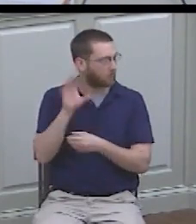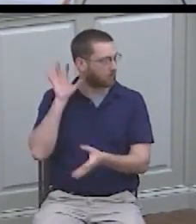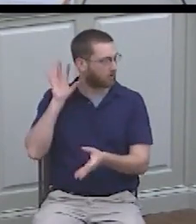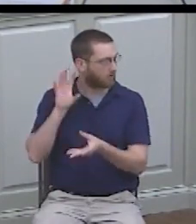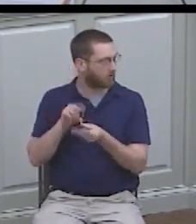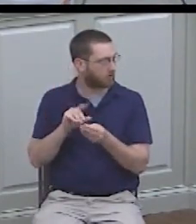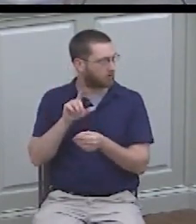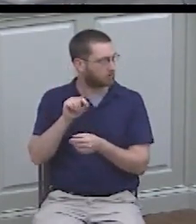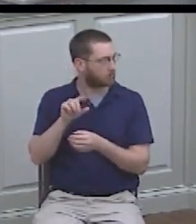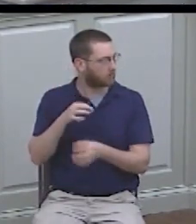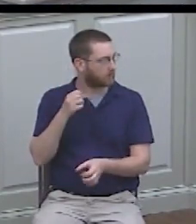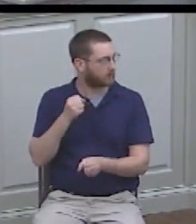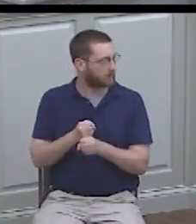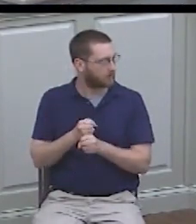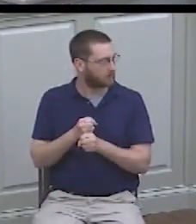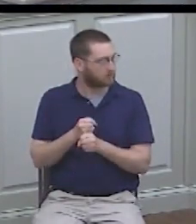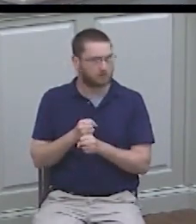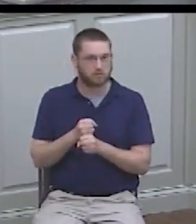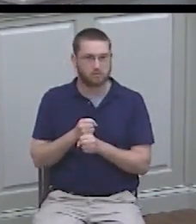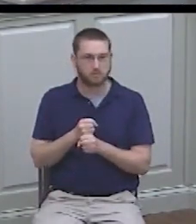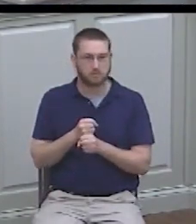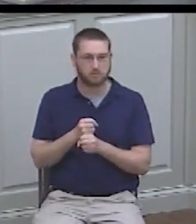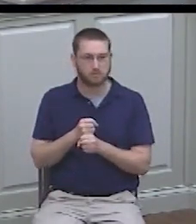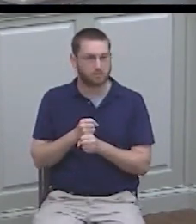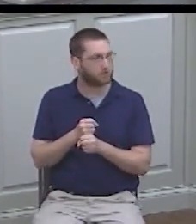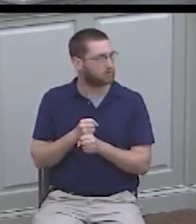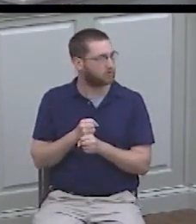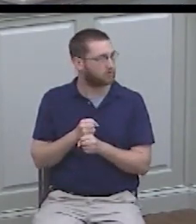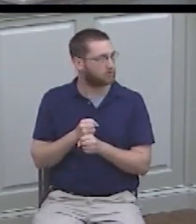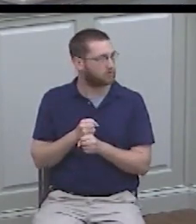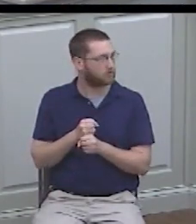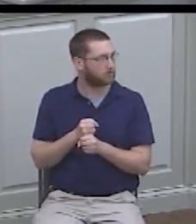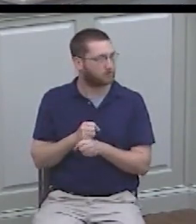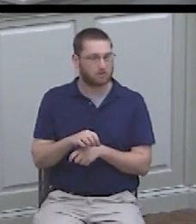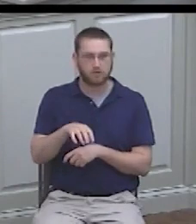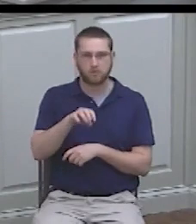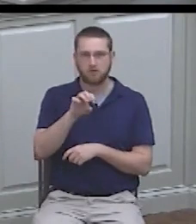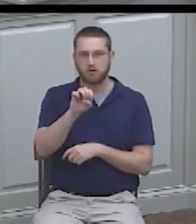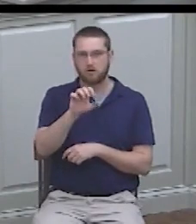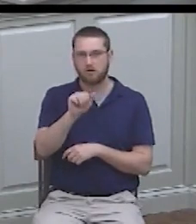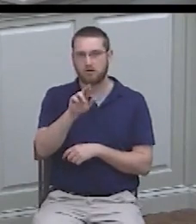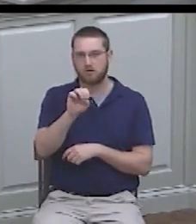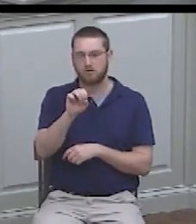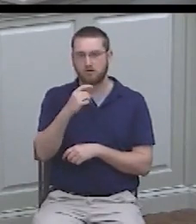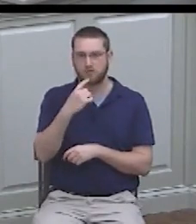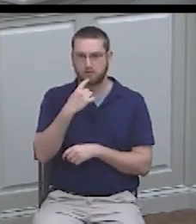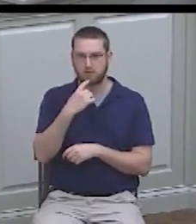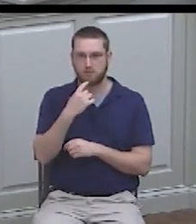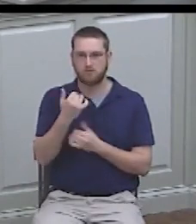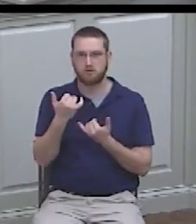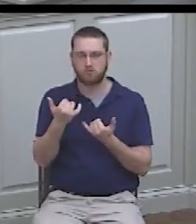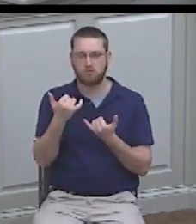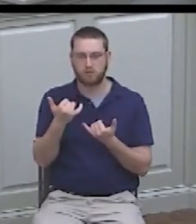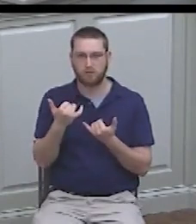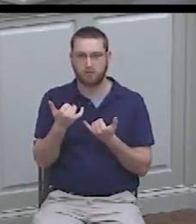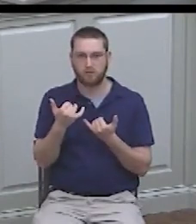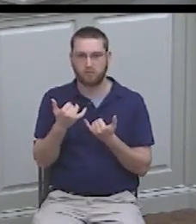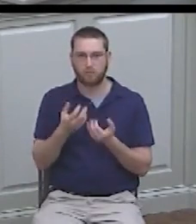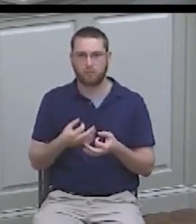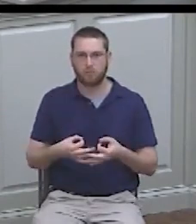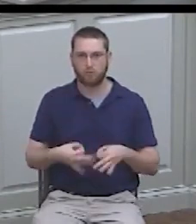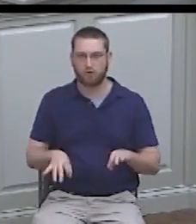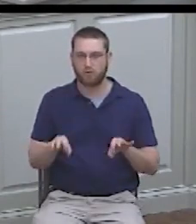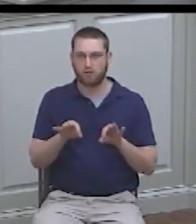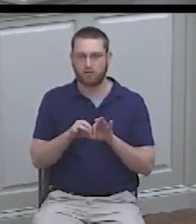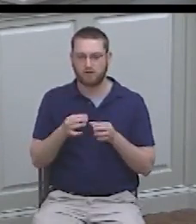years? That's the total. It's the net return on investment and basically in present worth, right. If you look at it